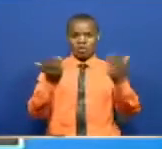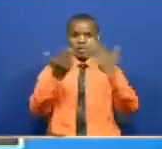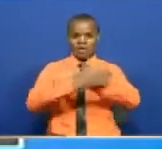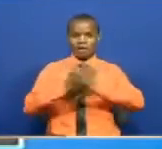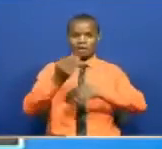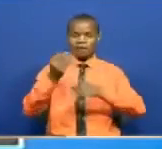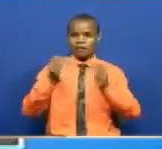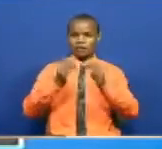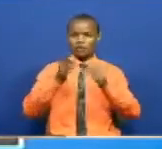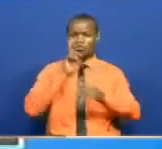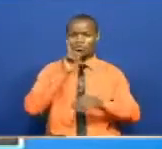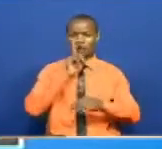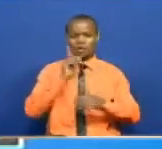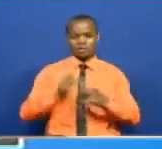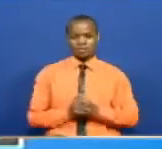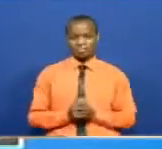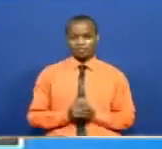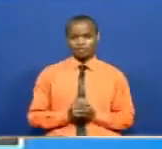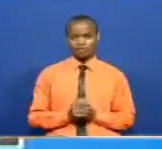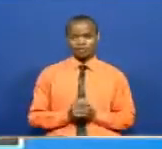you tomorrow. God willing.